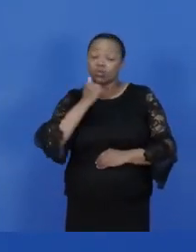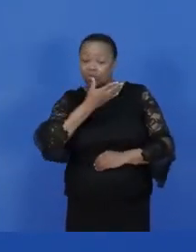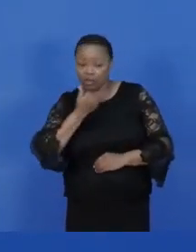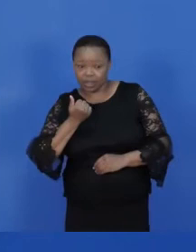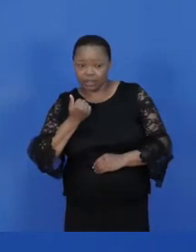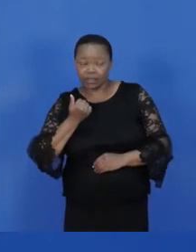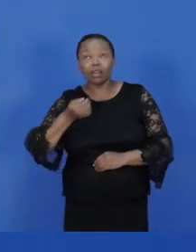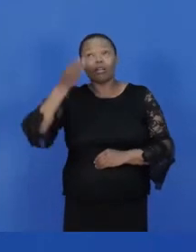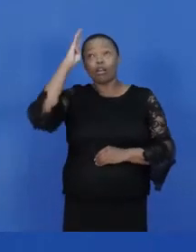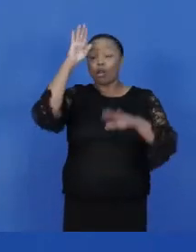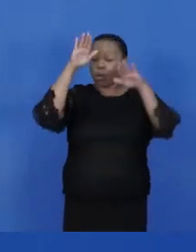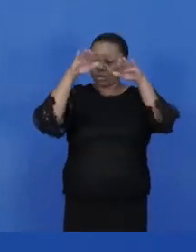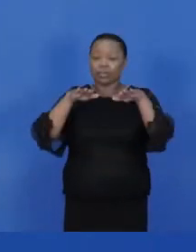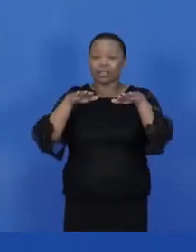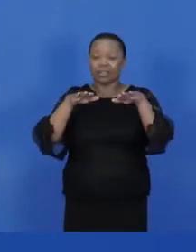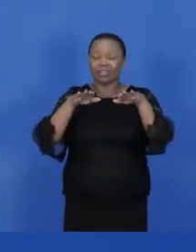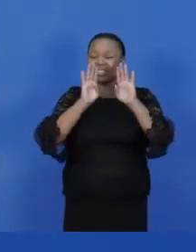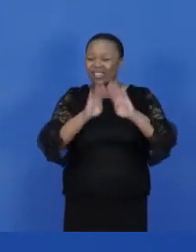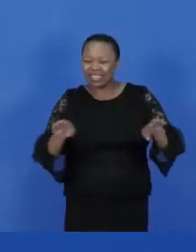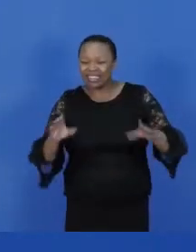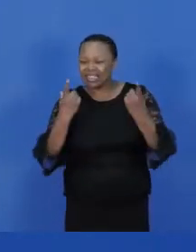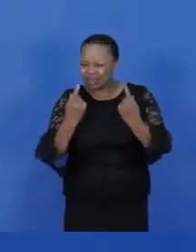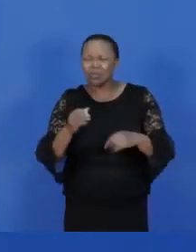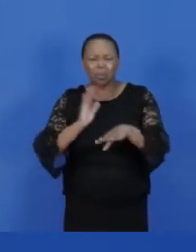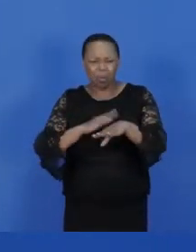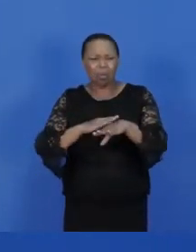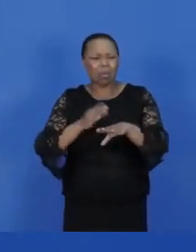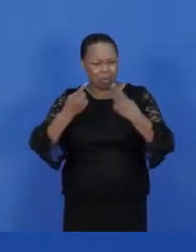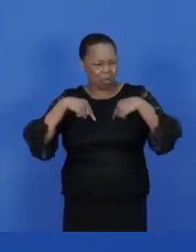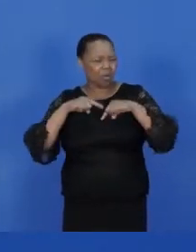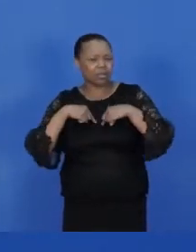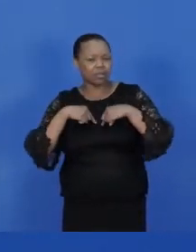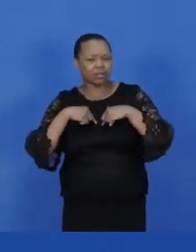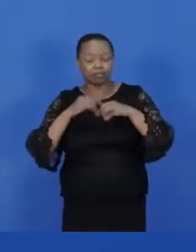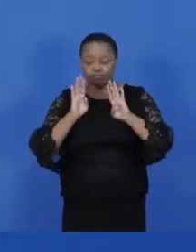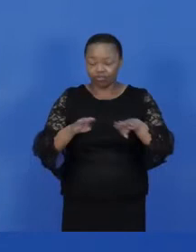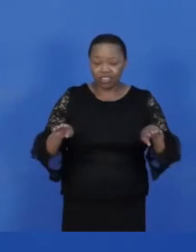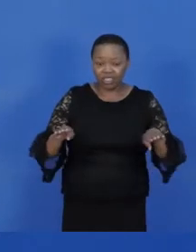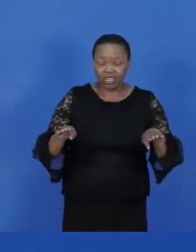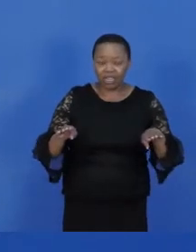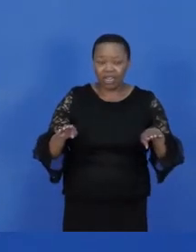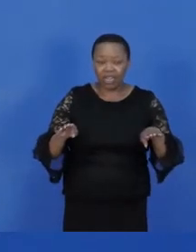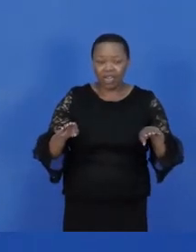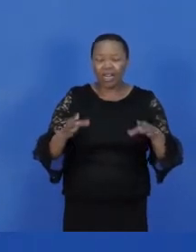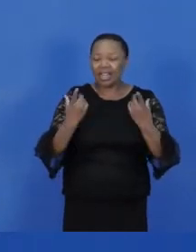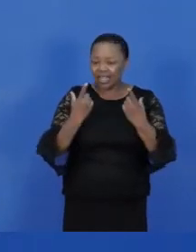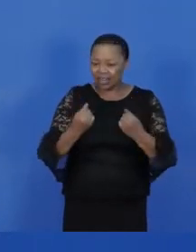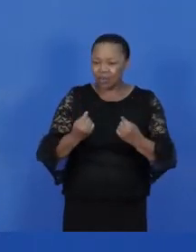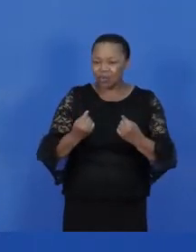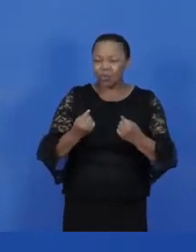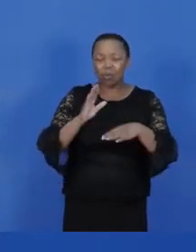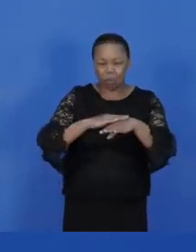anointing of God. They are the ones who will do more things than we can ever do. So your children are an extension of